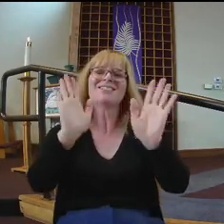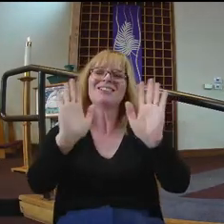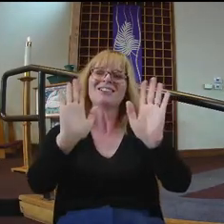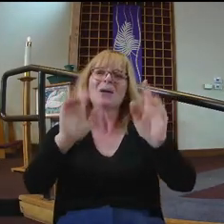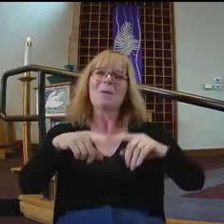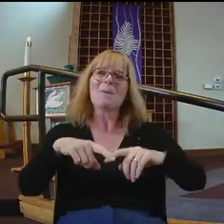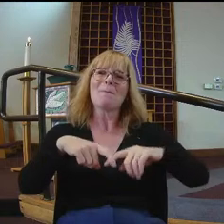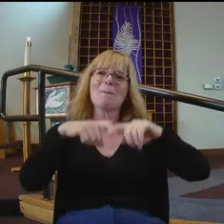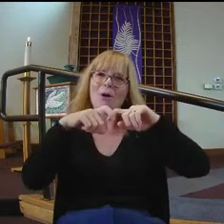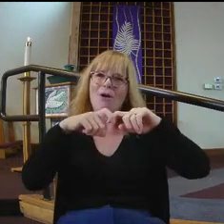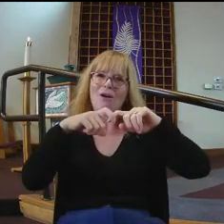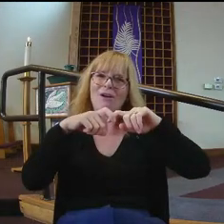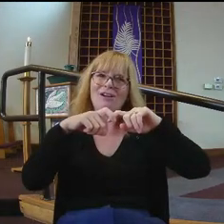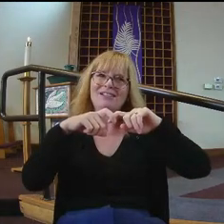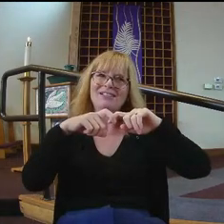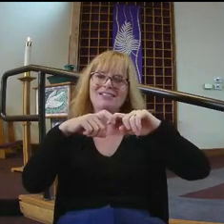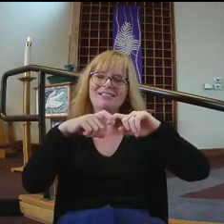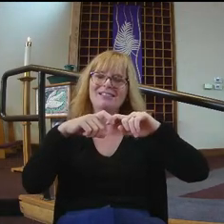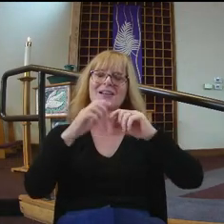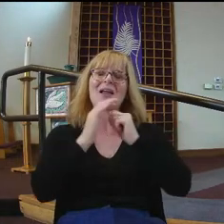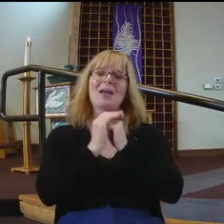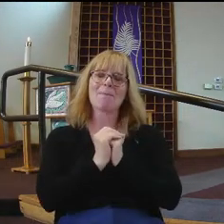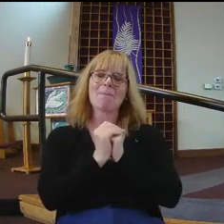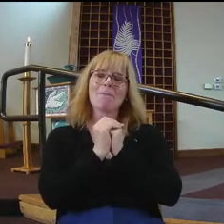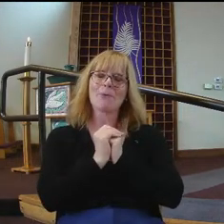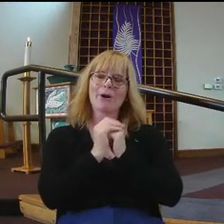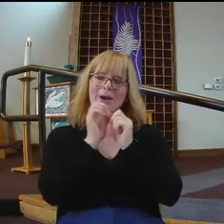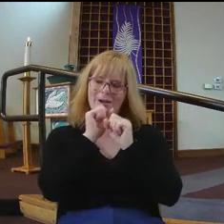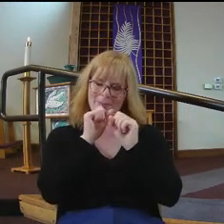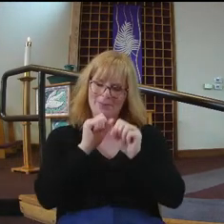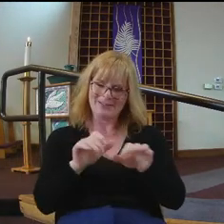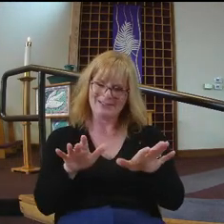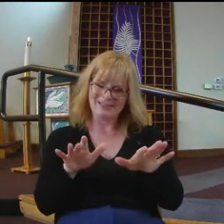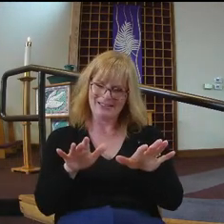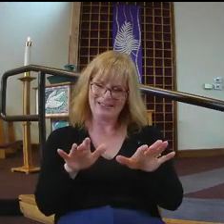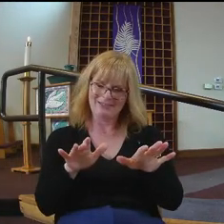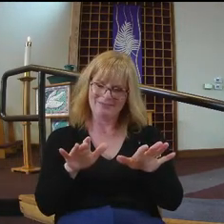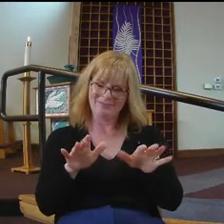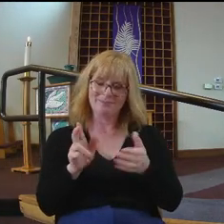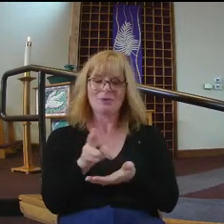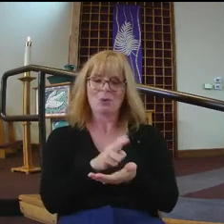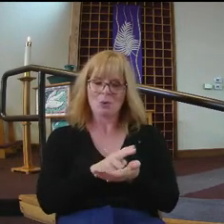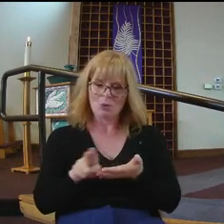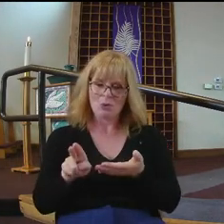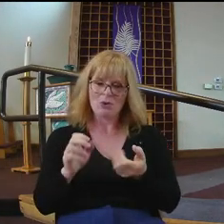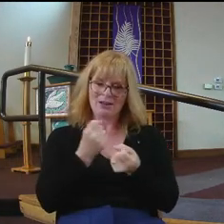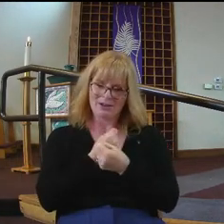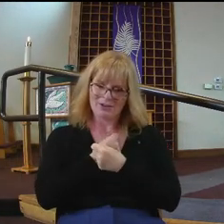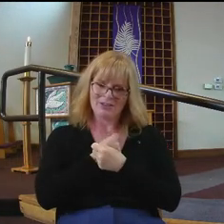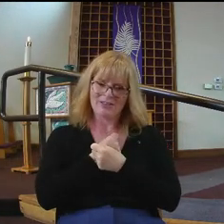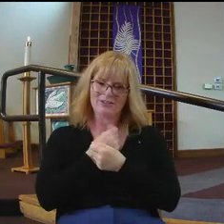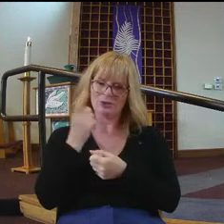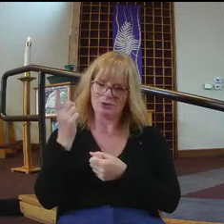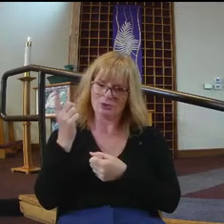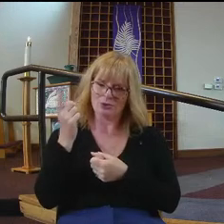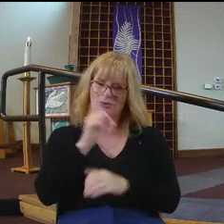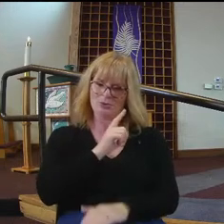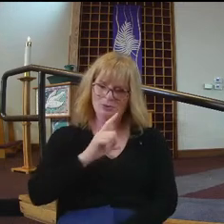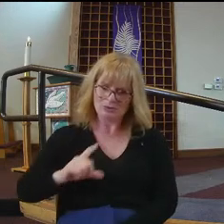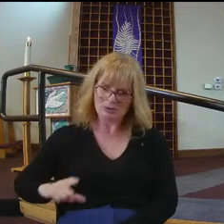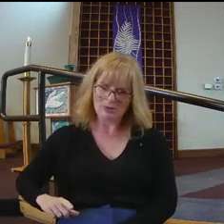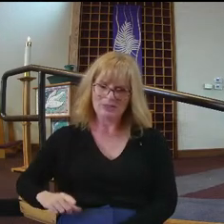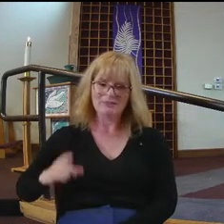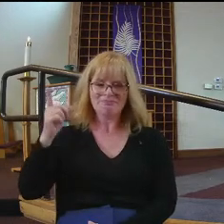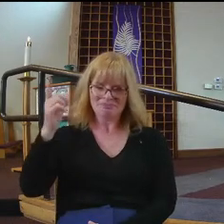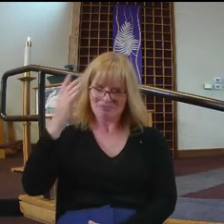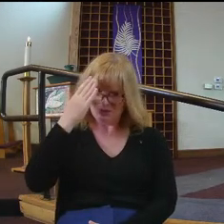Pause in your own soul and pray a blessing. Holy and gracious are you, O Lord.